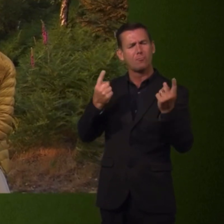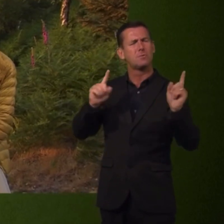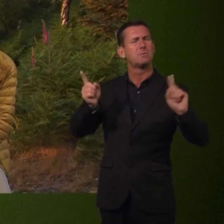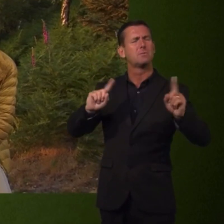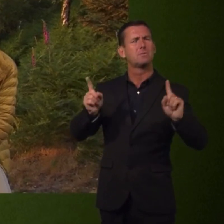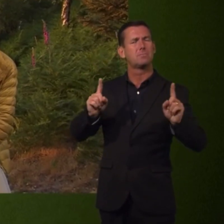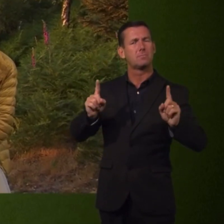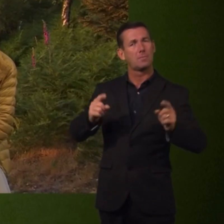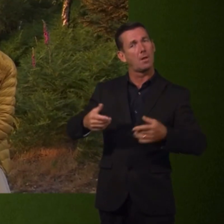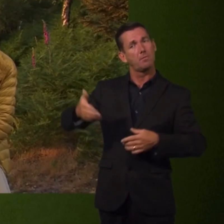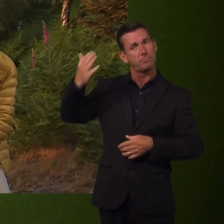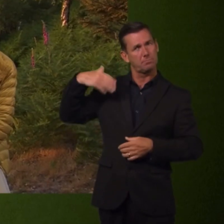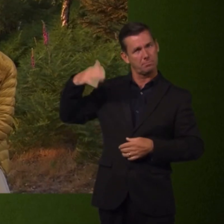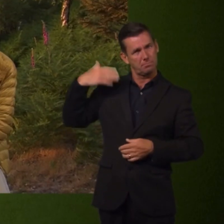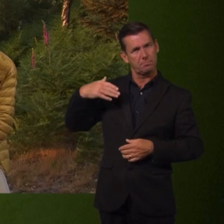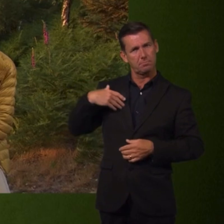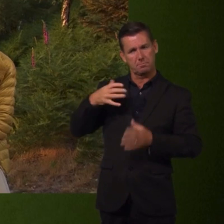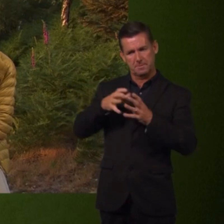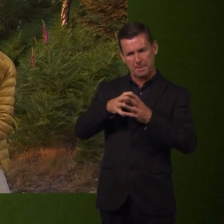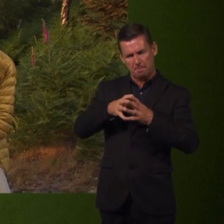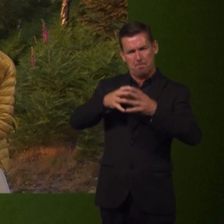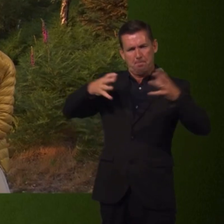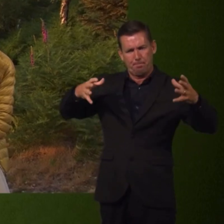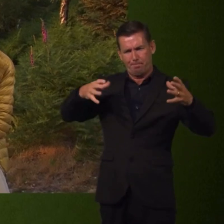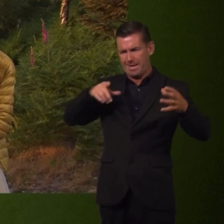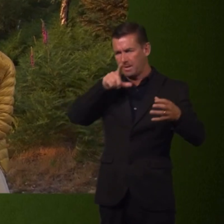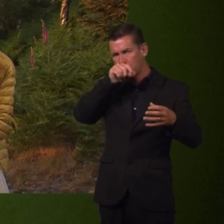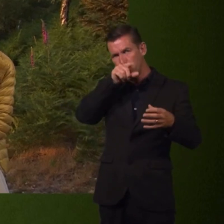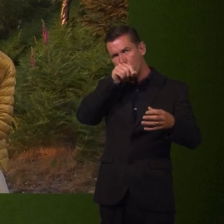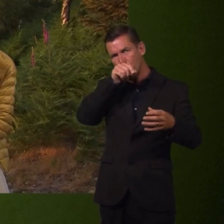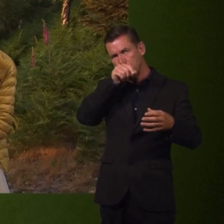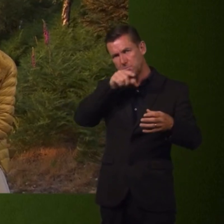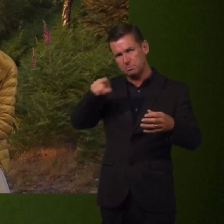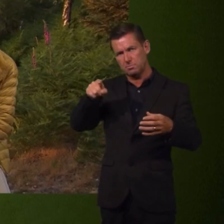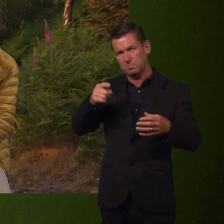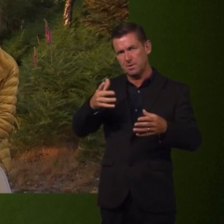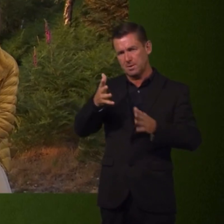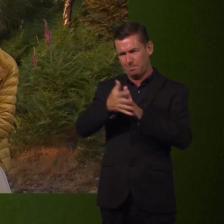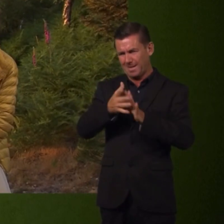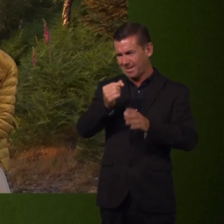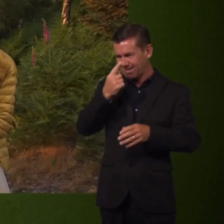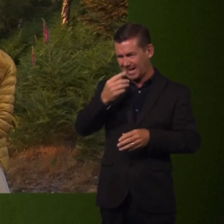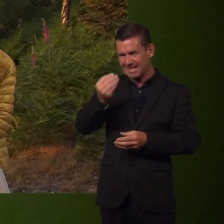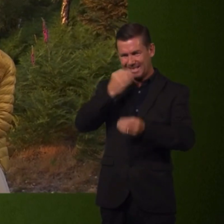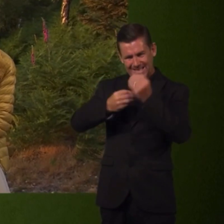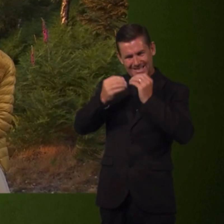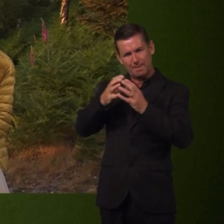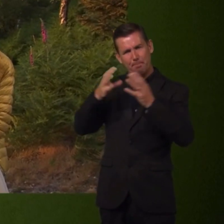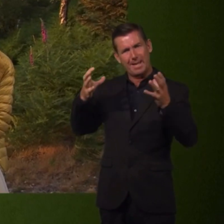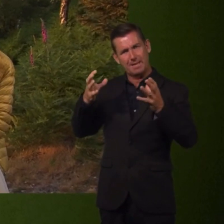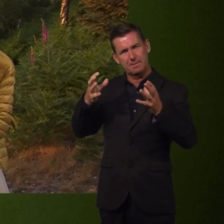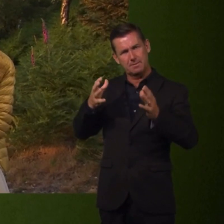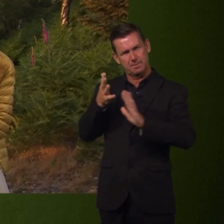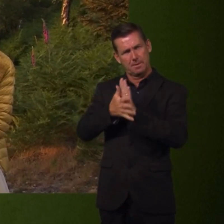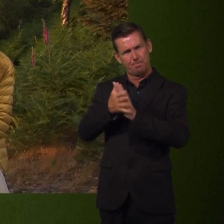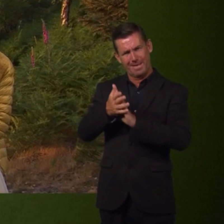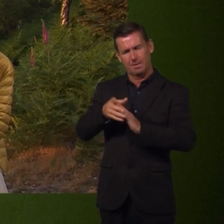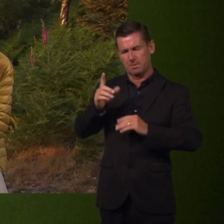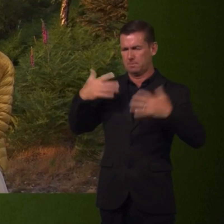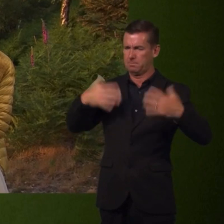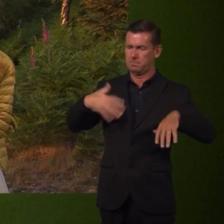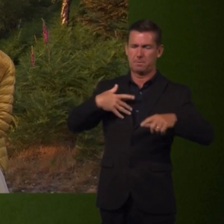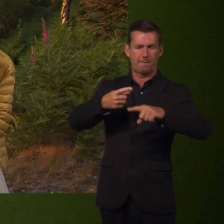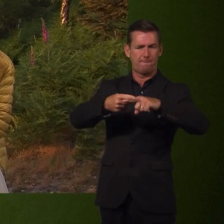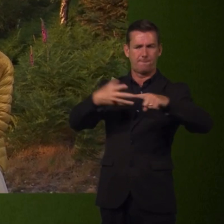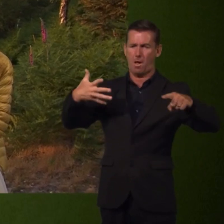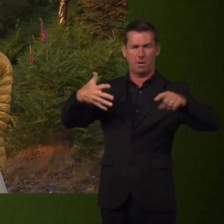signs that larger host species, basically bigger birds that could probably take bigger insect prey, led to the more rapid growth of